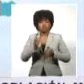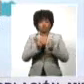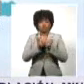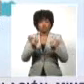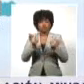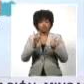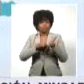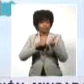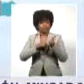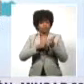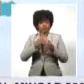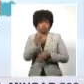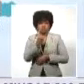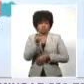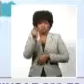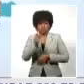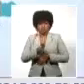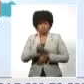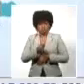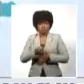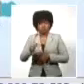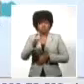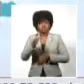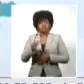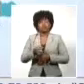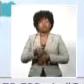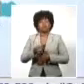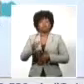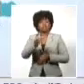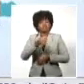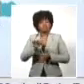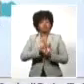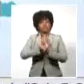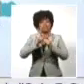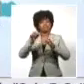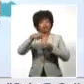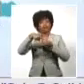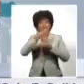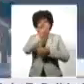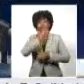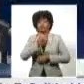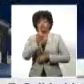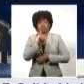10.29% of the confirmed cases.